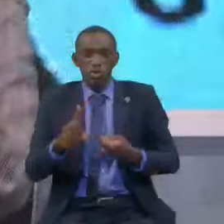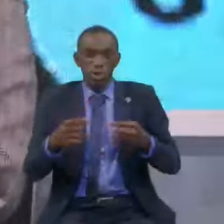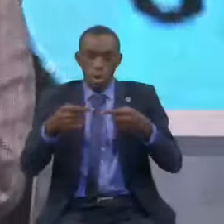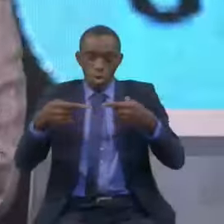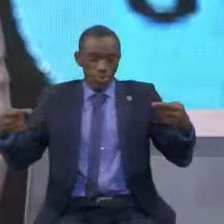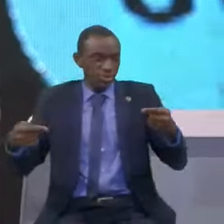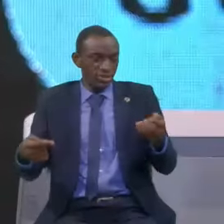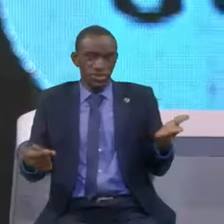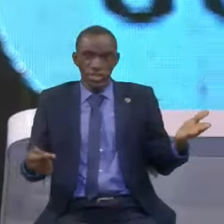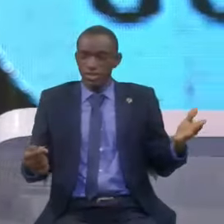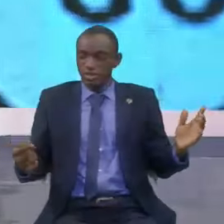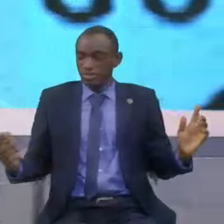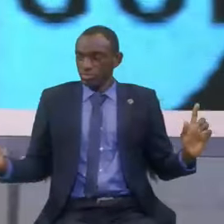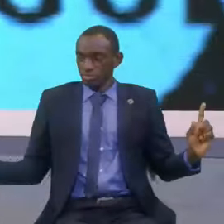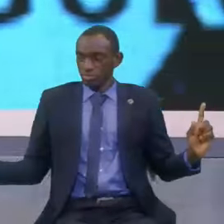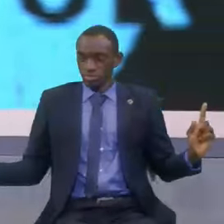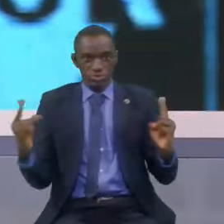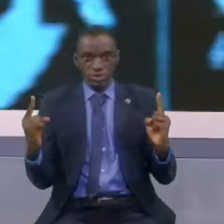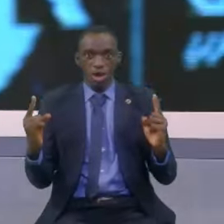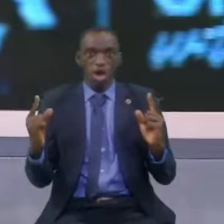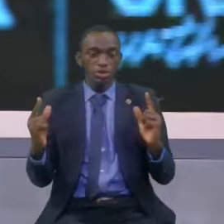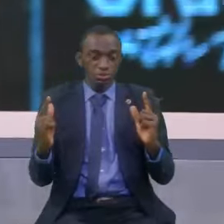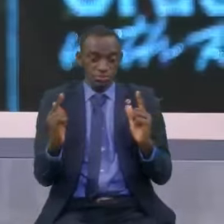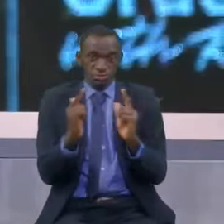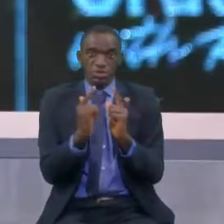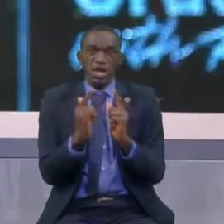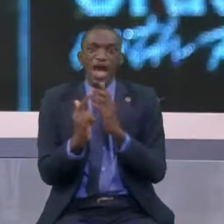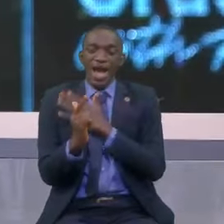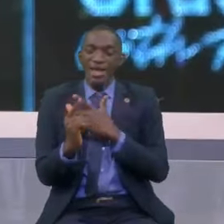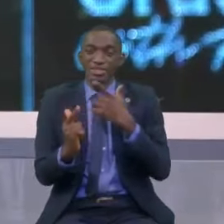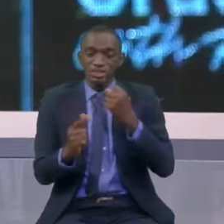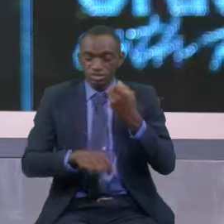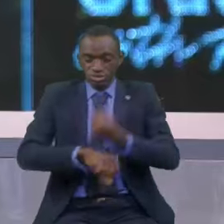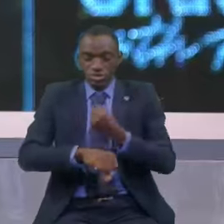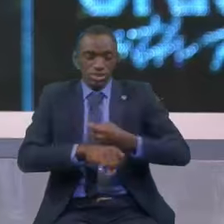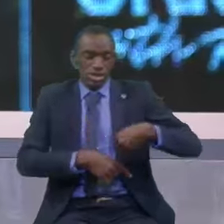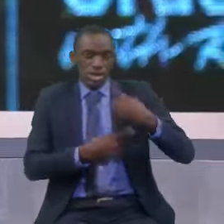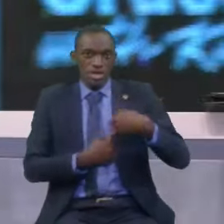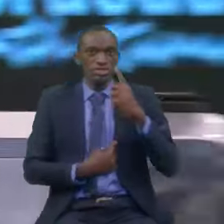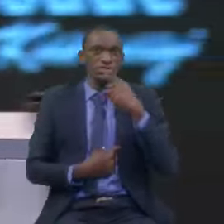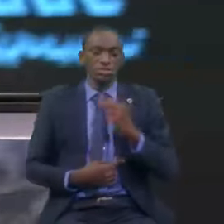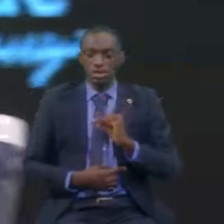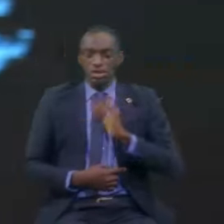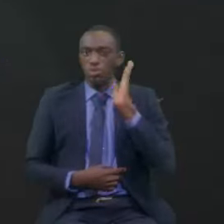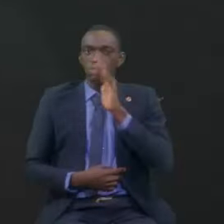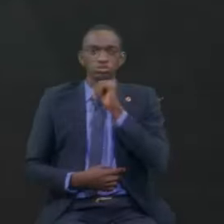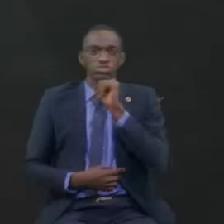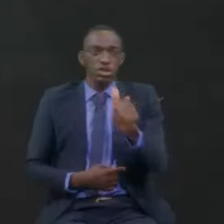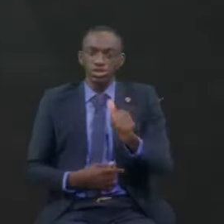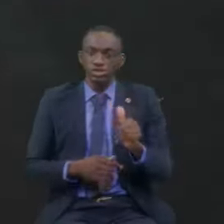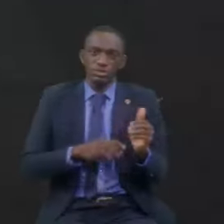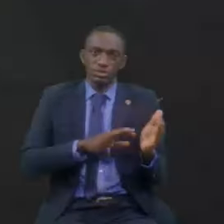face to face, and the stony heart says, I will not turn for anybody.